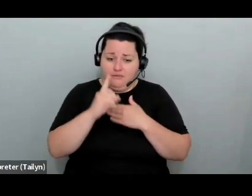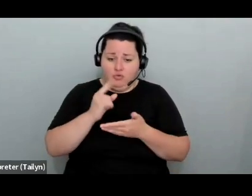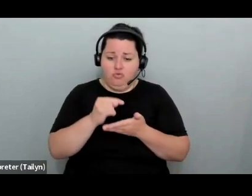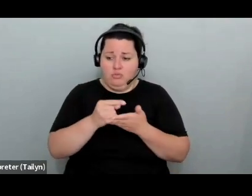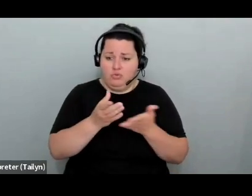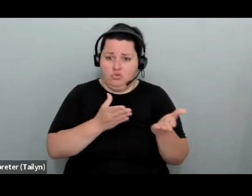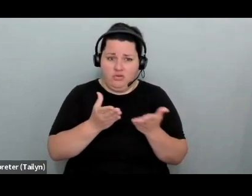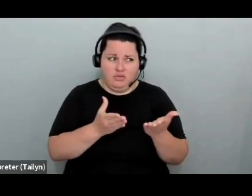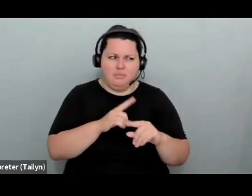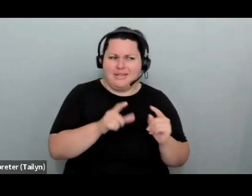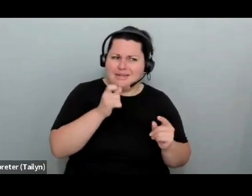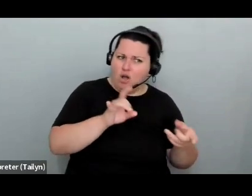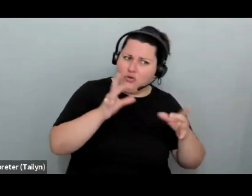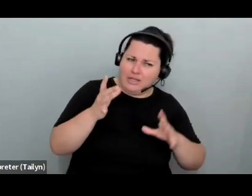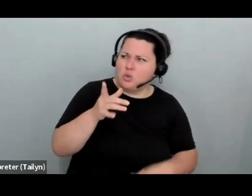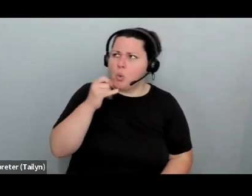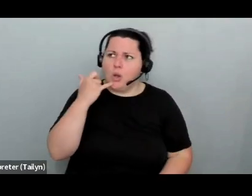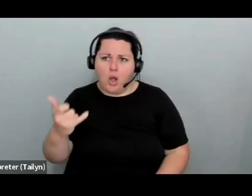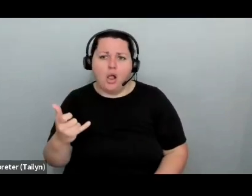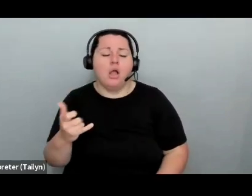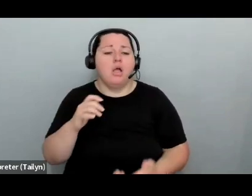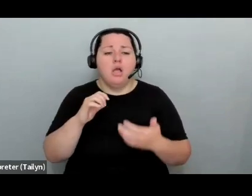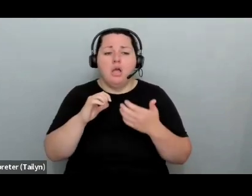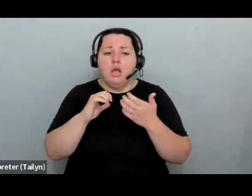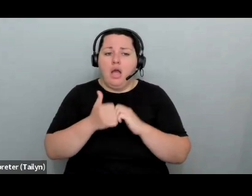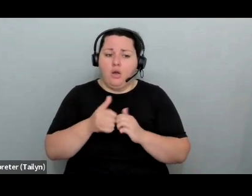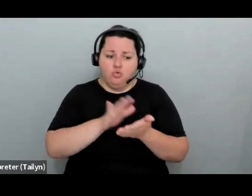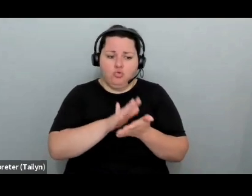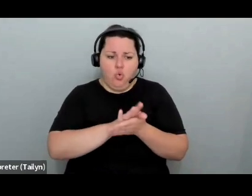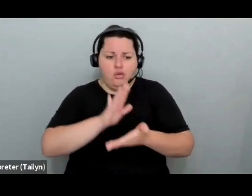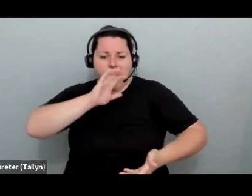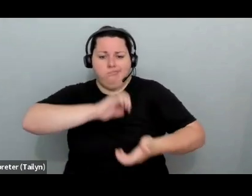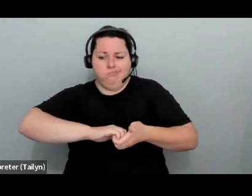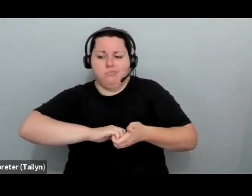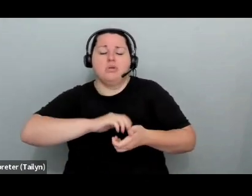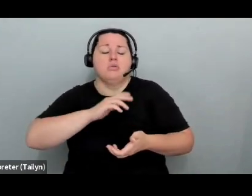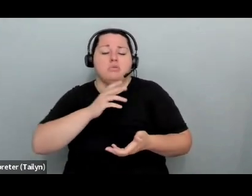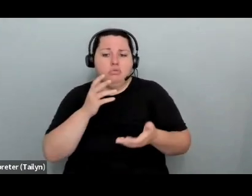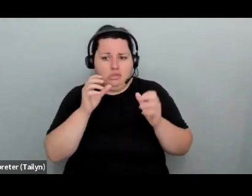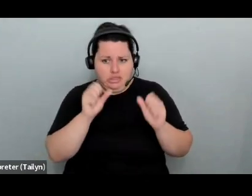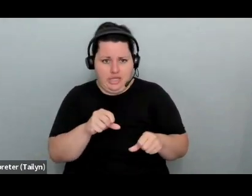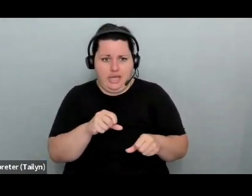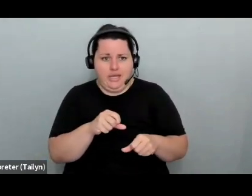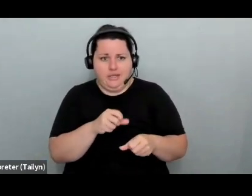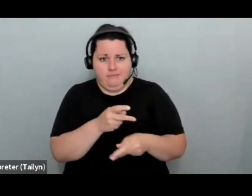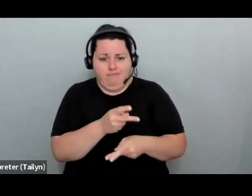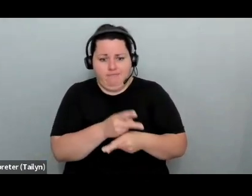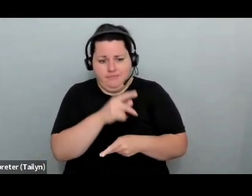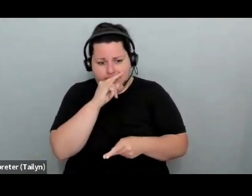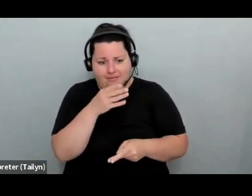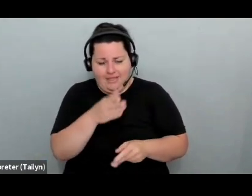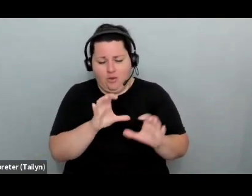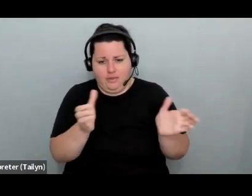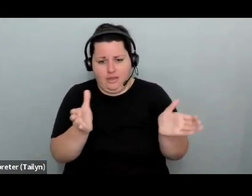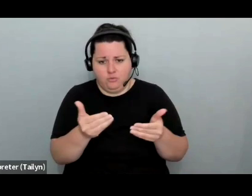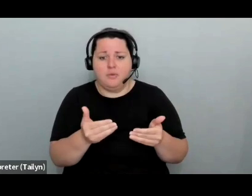and it's not a crisis, who do you call? How do you partner with schools in order to be able to maintain kids in the classroom, or